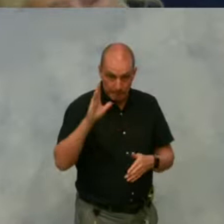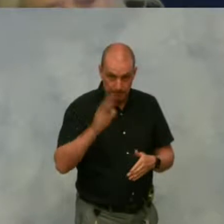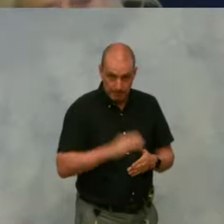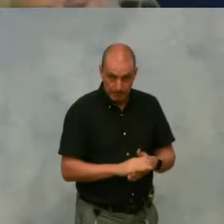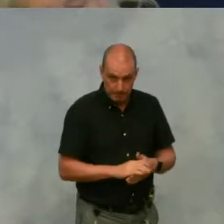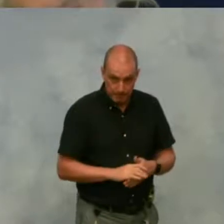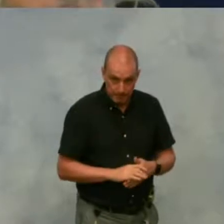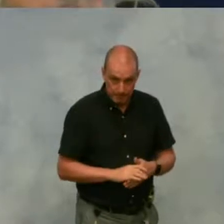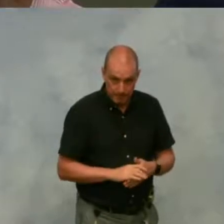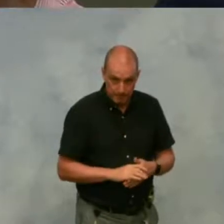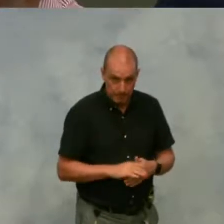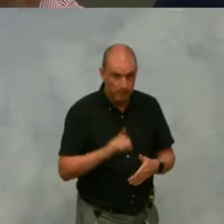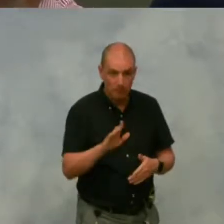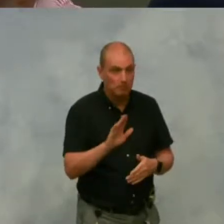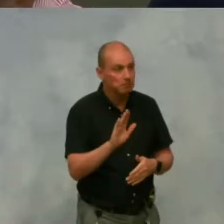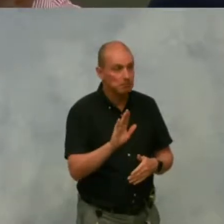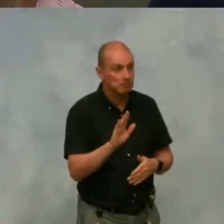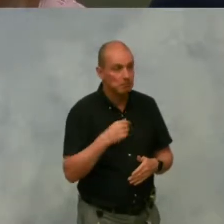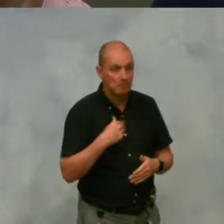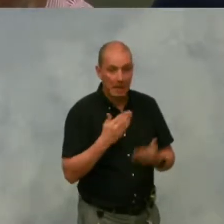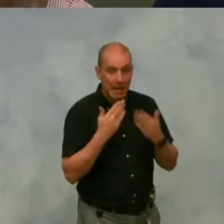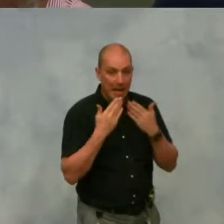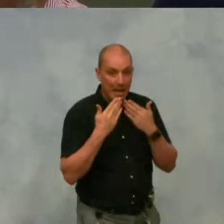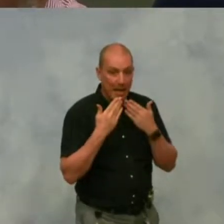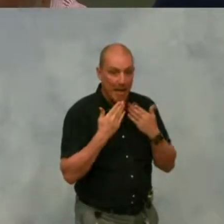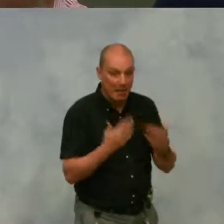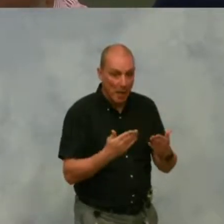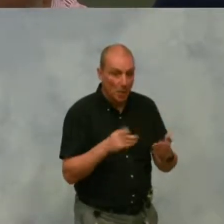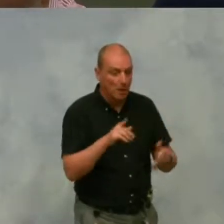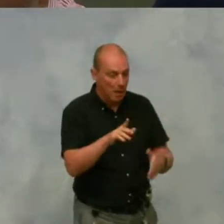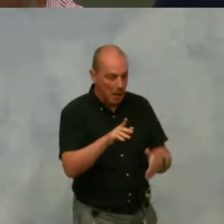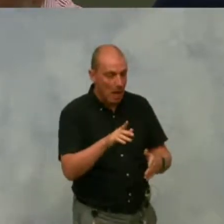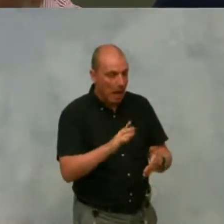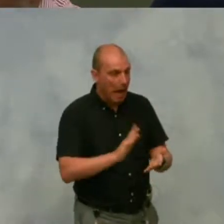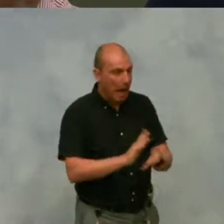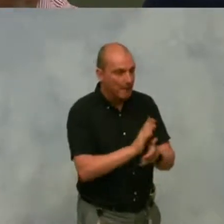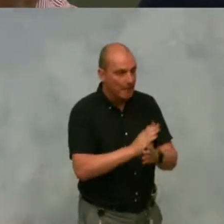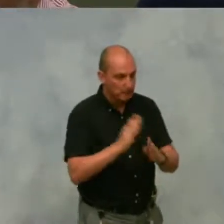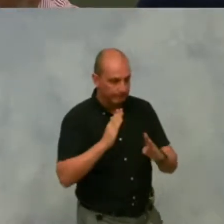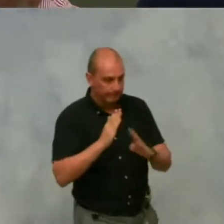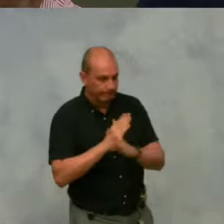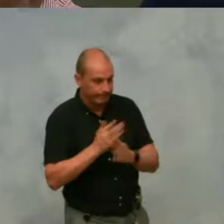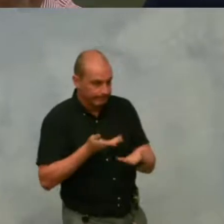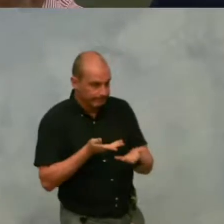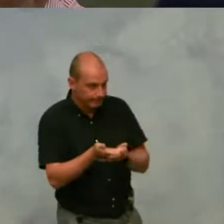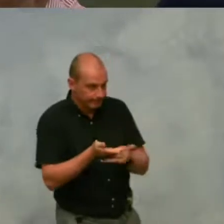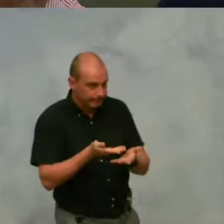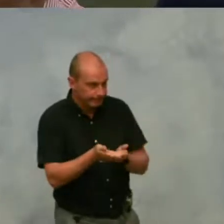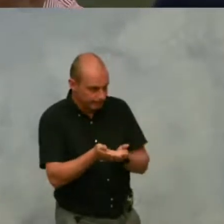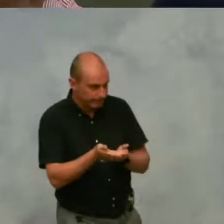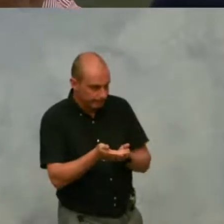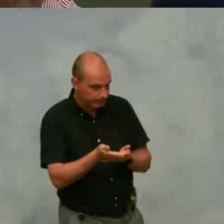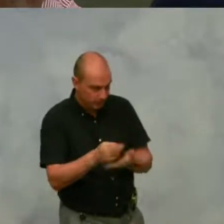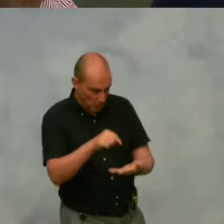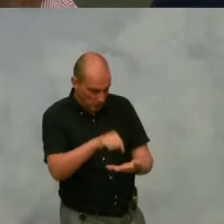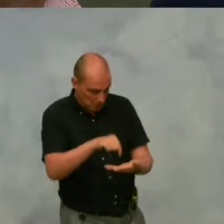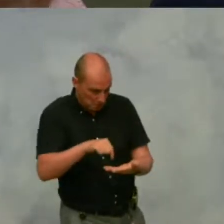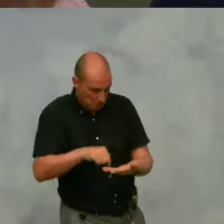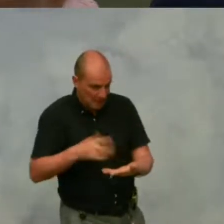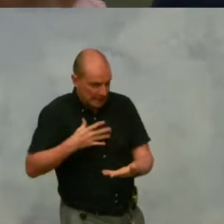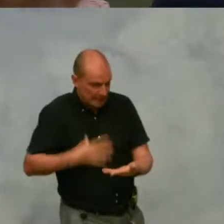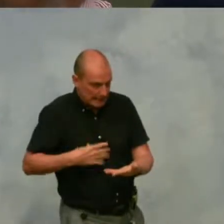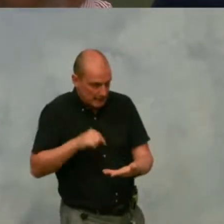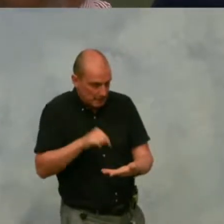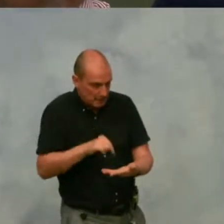No, just thank you very much, and we can take it offline with the chair of the committee, and we'll see how it goes. Thank you.